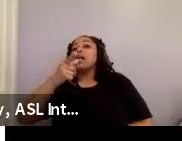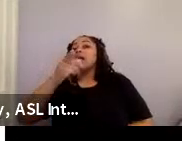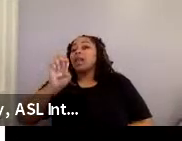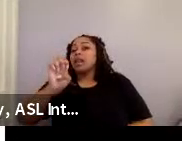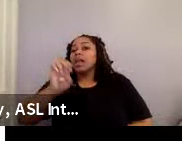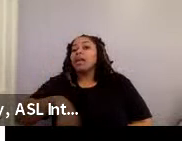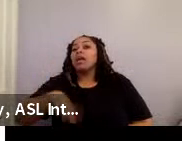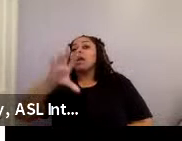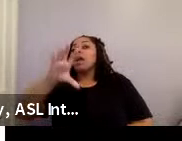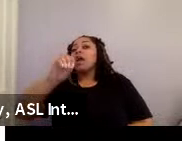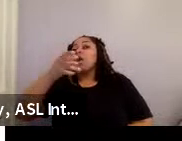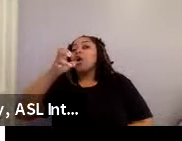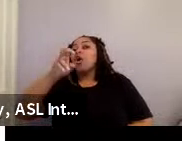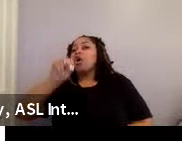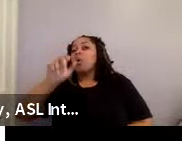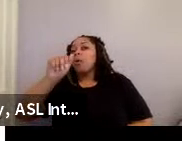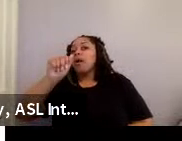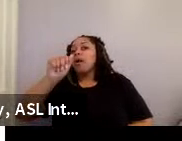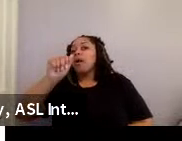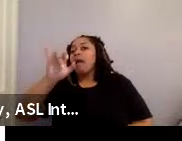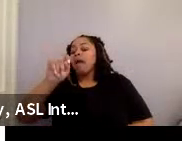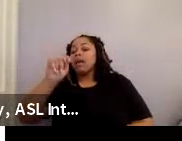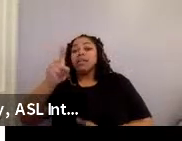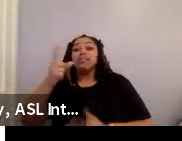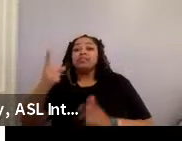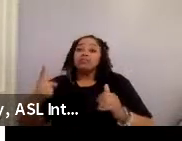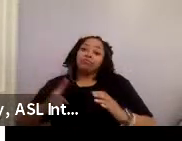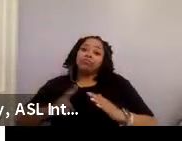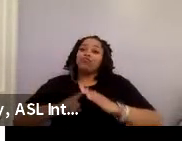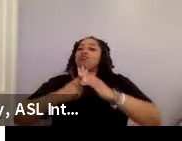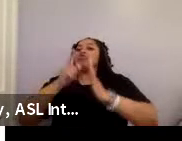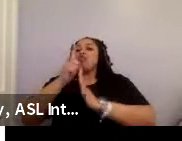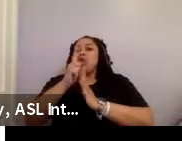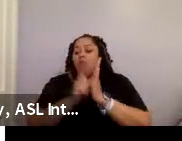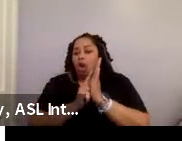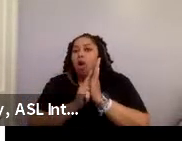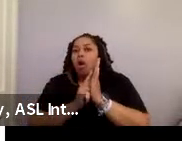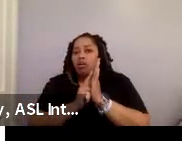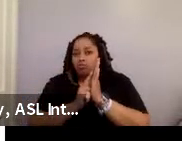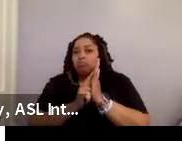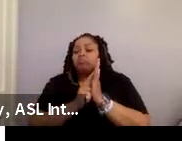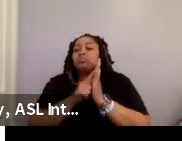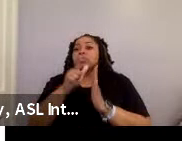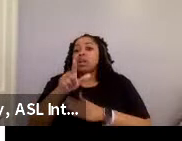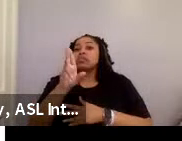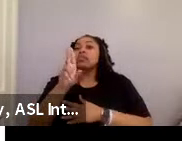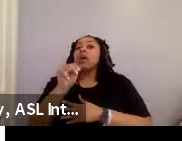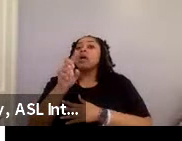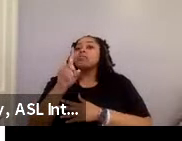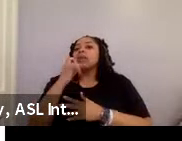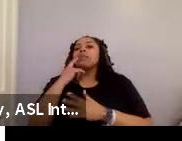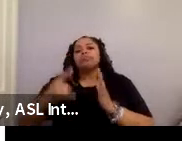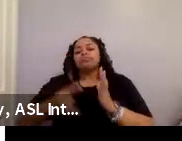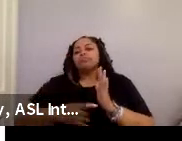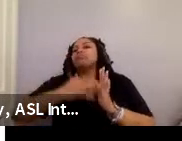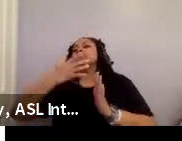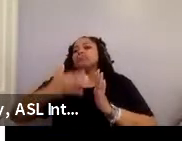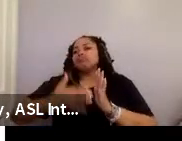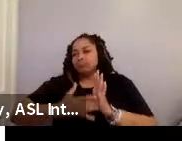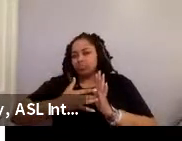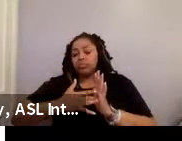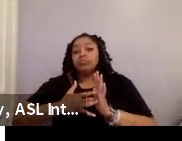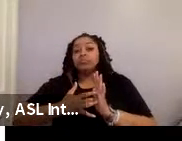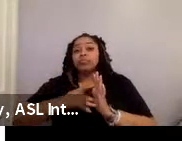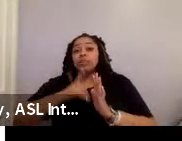original law, and it's found at 40 U.S. Code 111.01.6. This law is updated periodically. What you